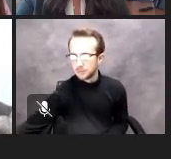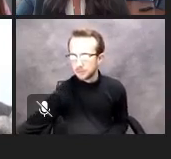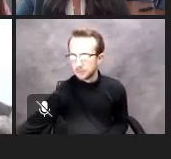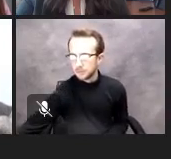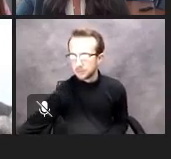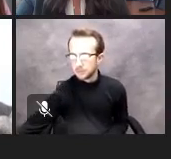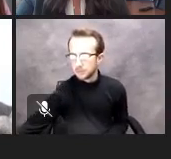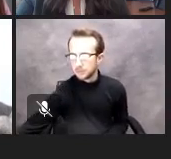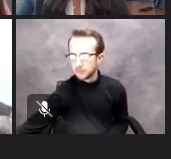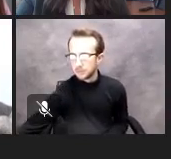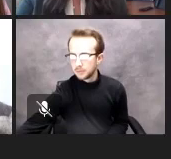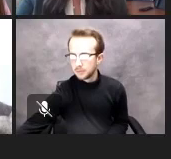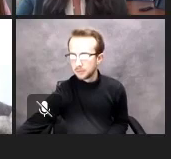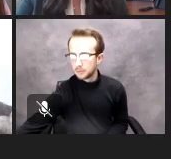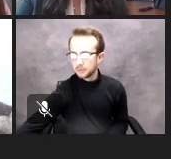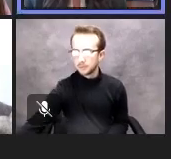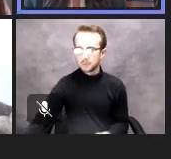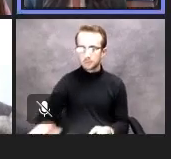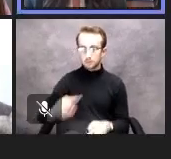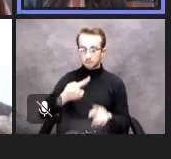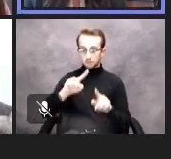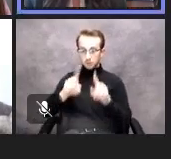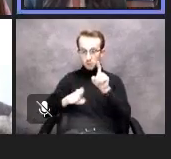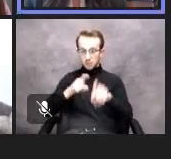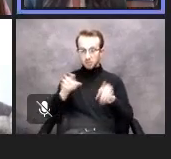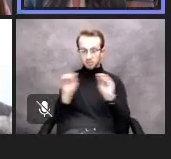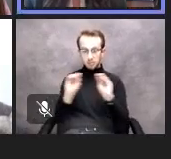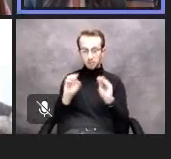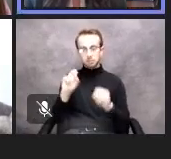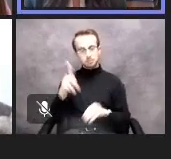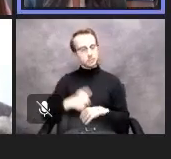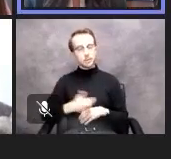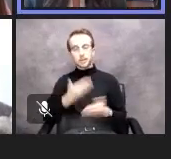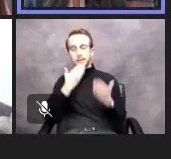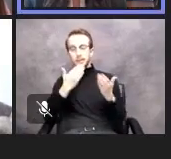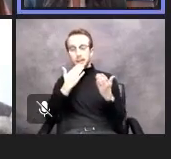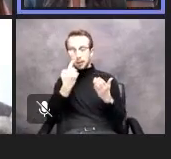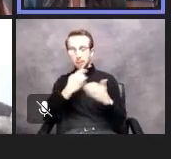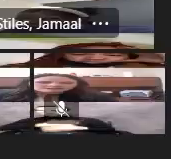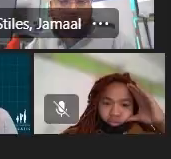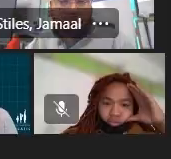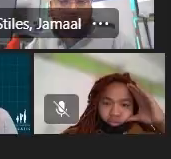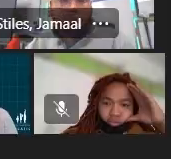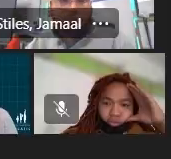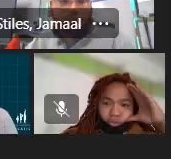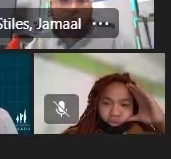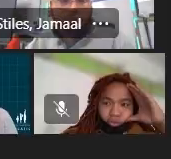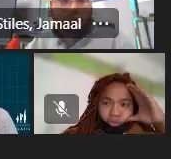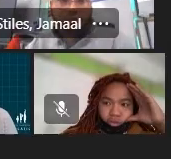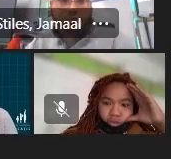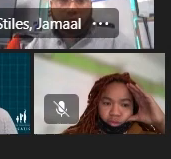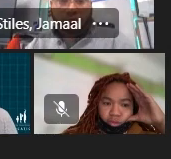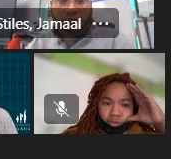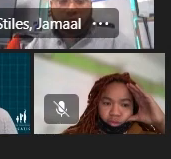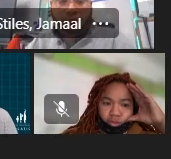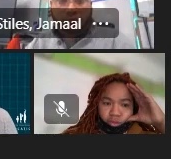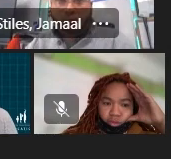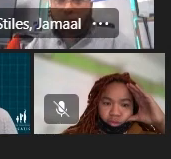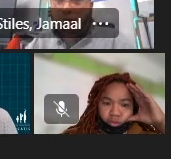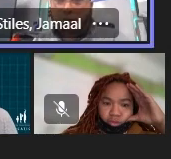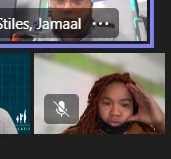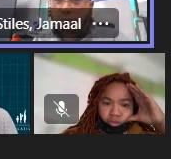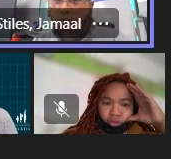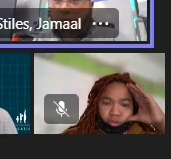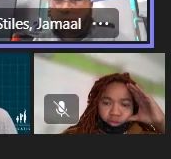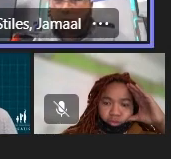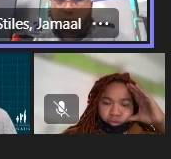All right, no questions. Thank you for your time today, and I've been really impressed with the discussion that I'm hearing from our teachers.